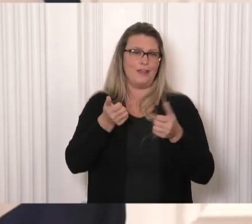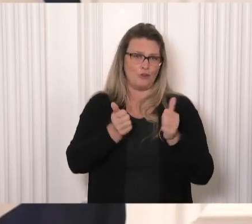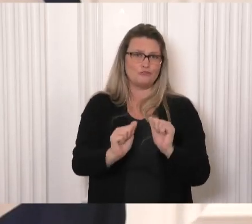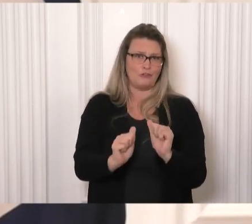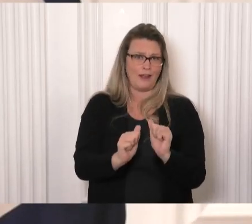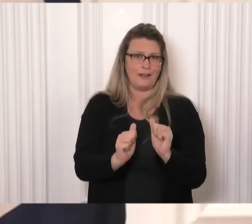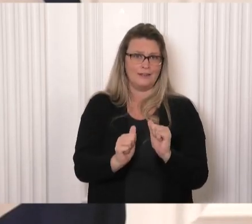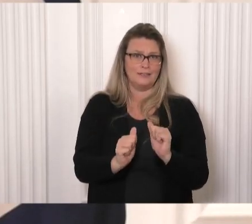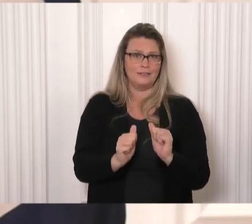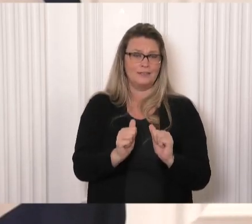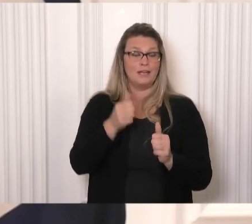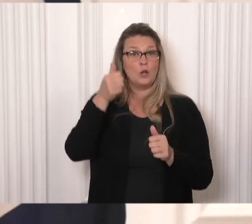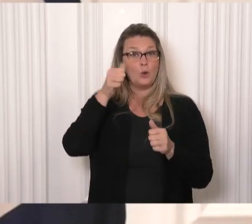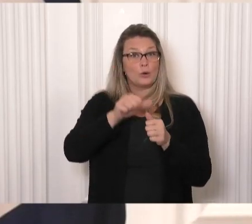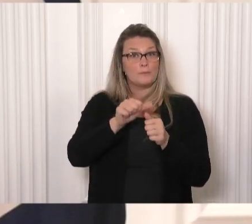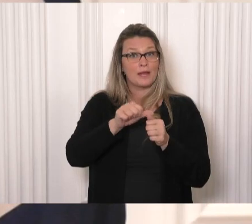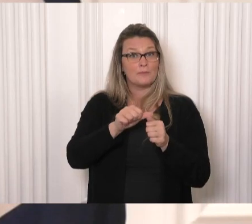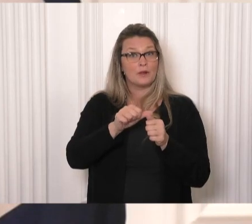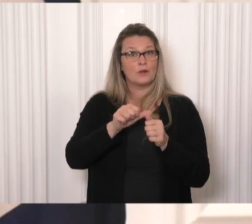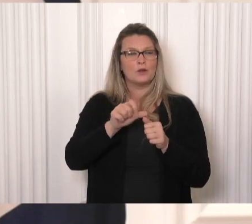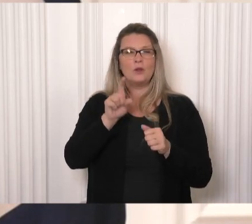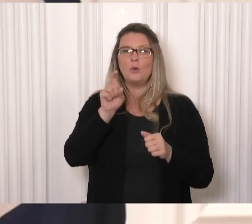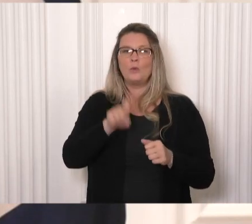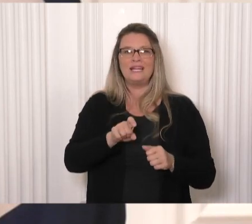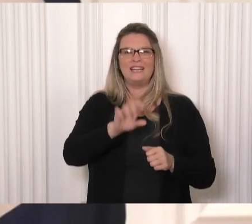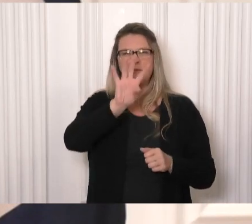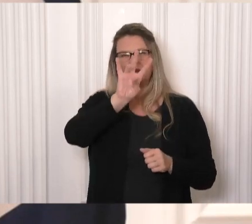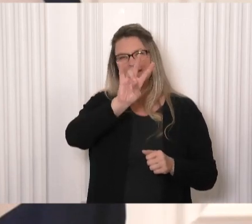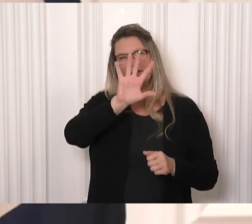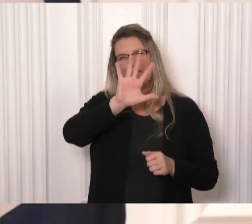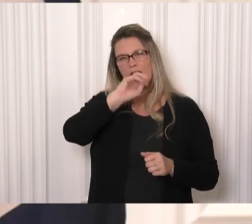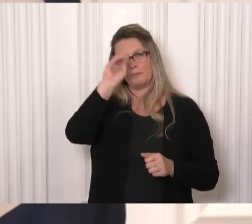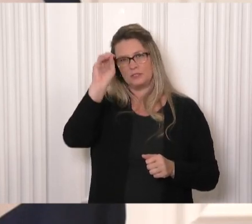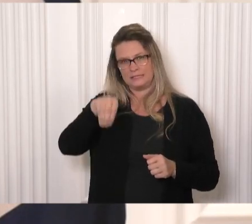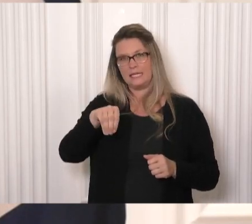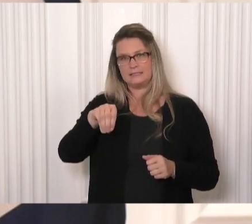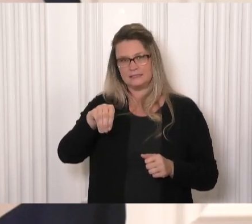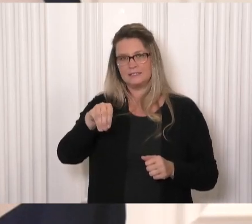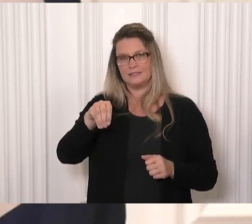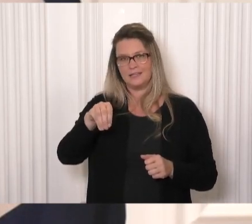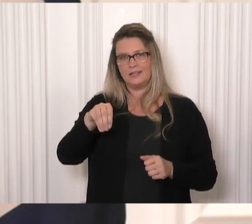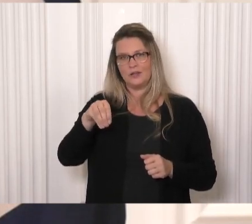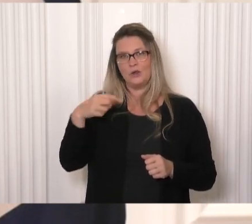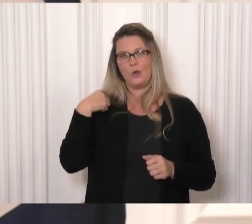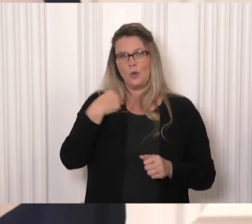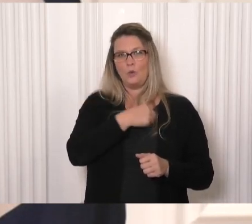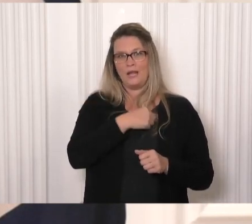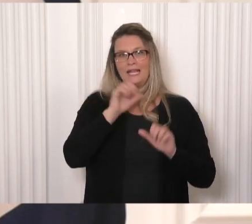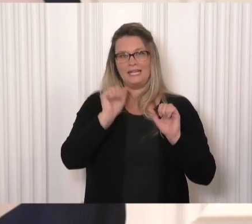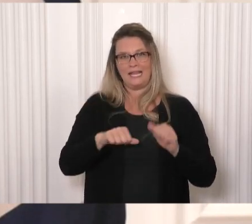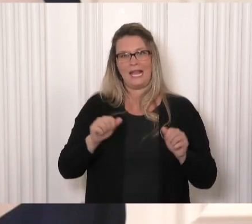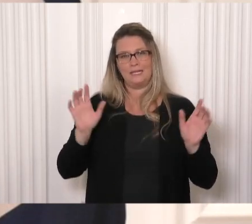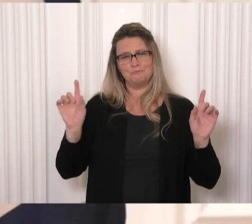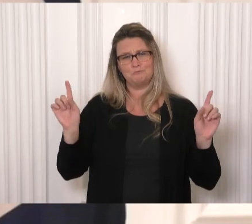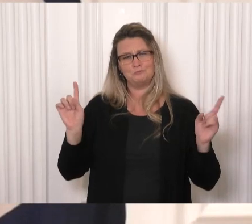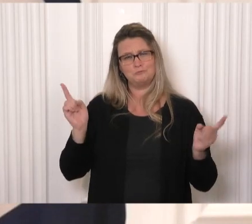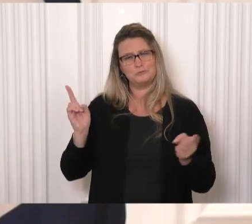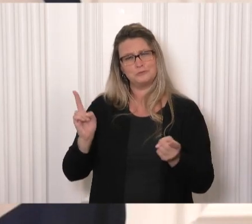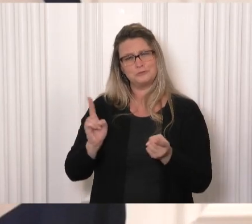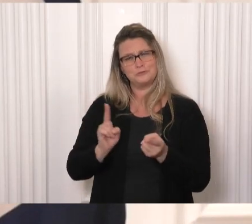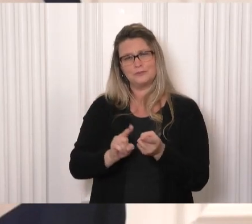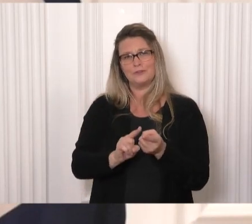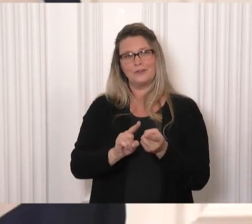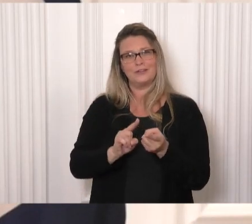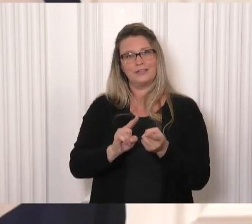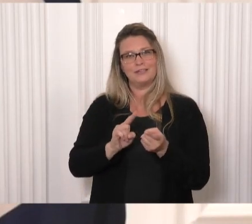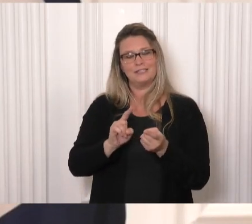this, if we can get 75%, you know, we can break this disease from the standpoint